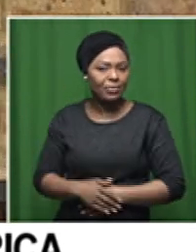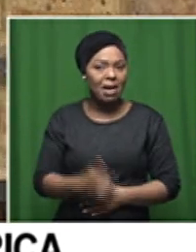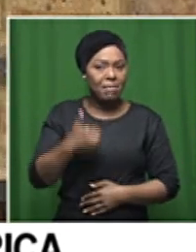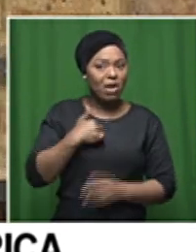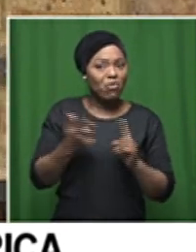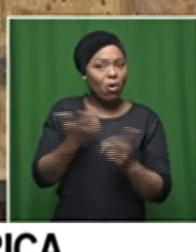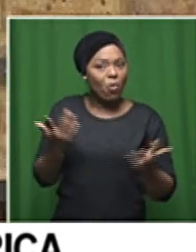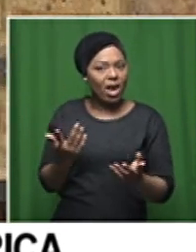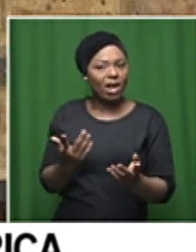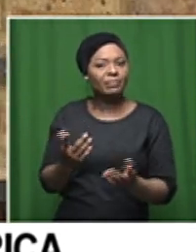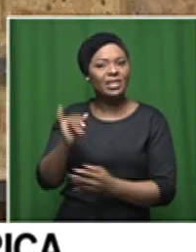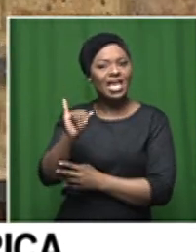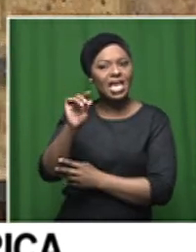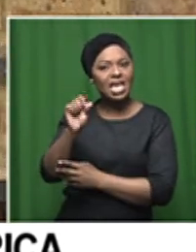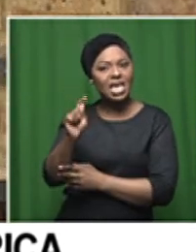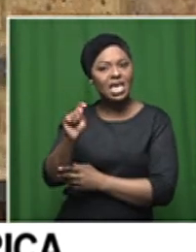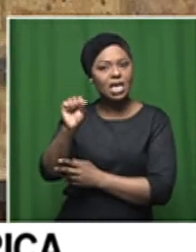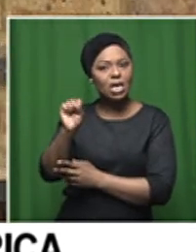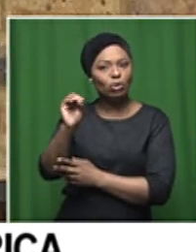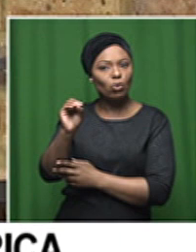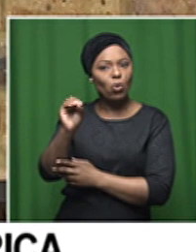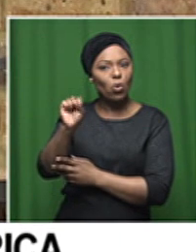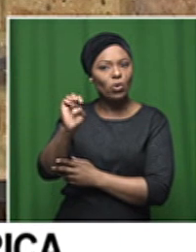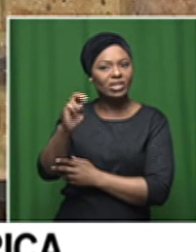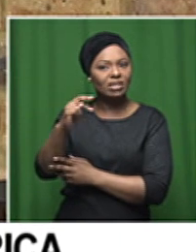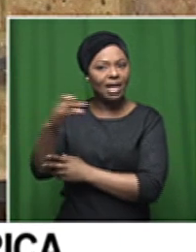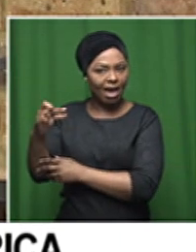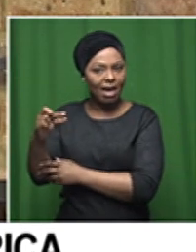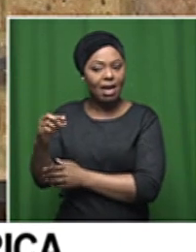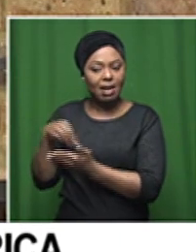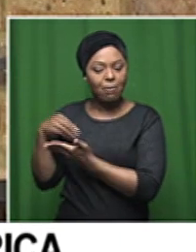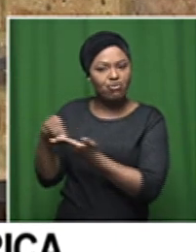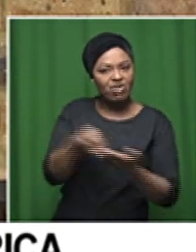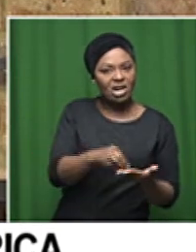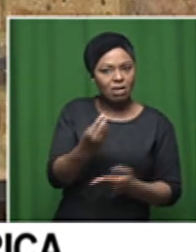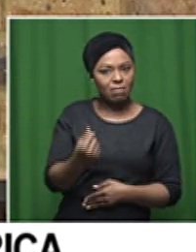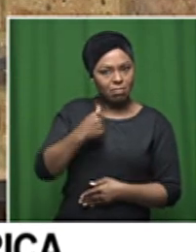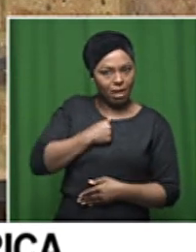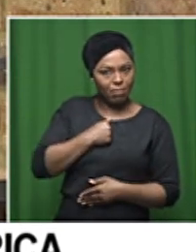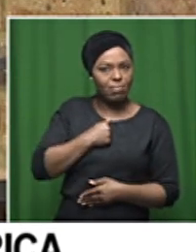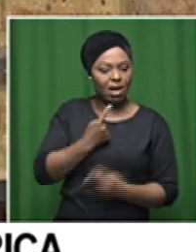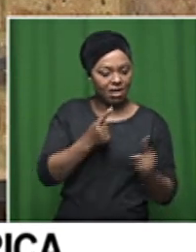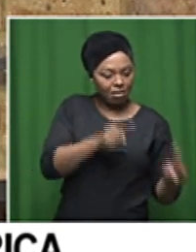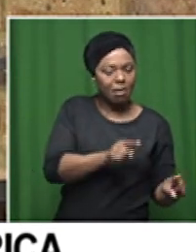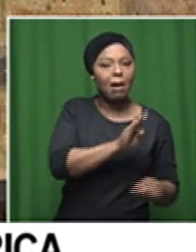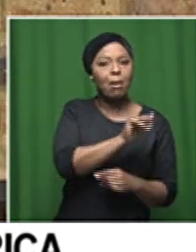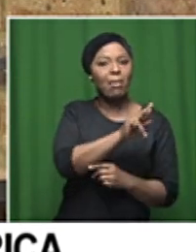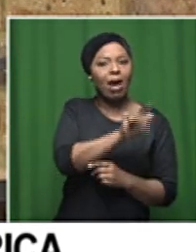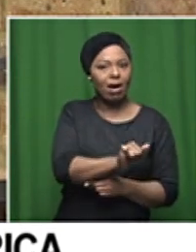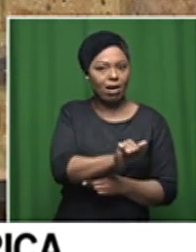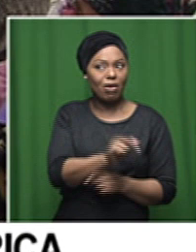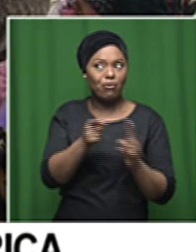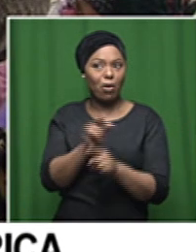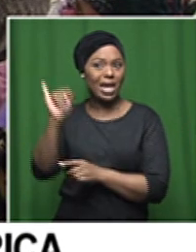Bara. O tla check up mo Bara. So re tlhaga go itsoseng re ya